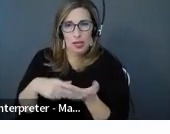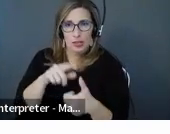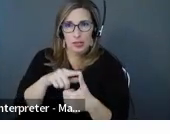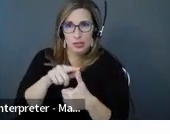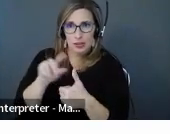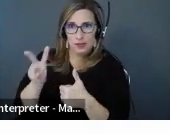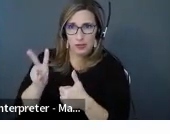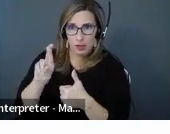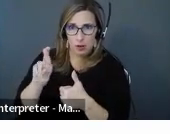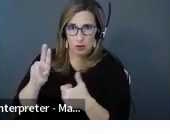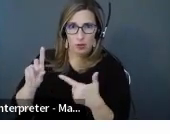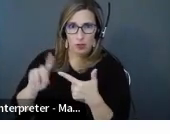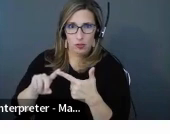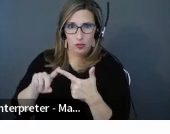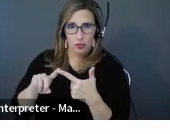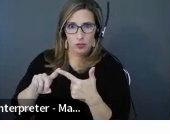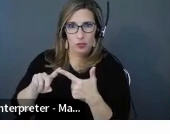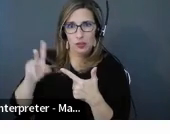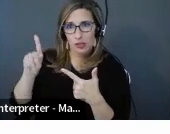CanCare,